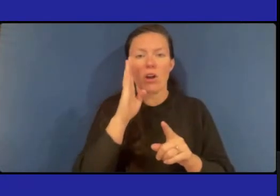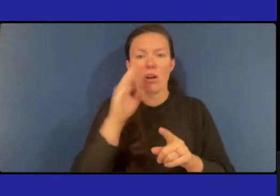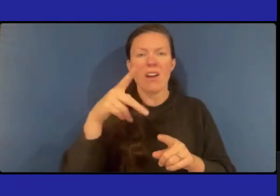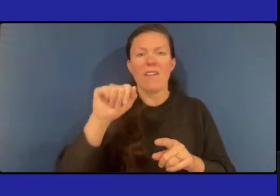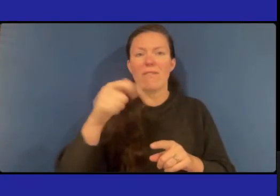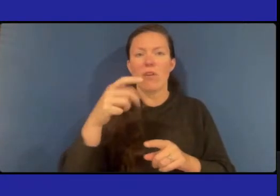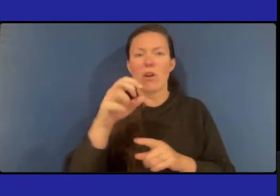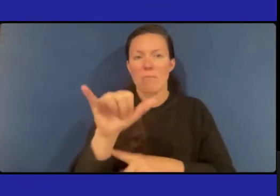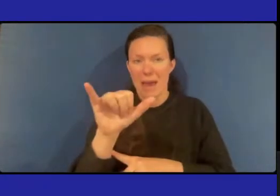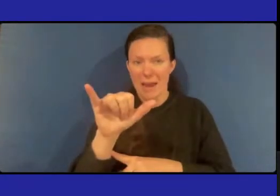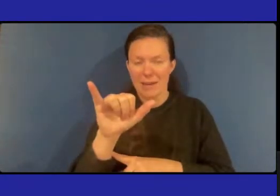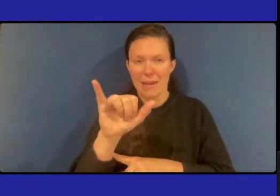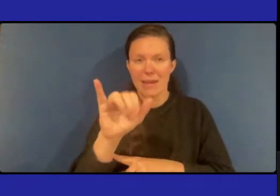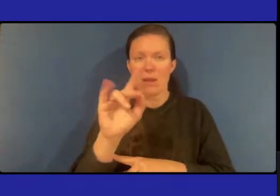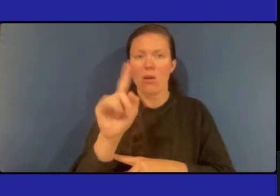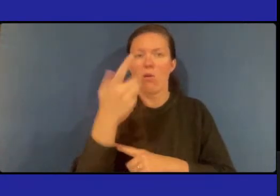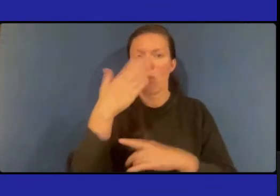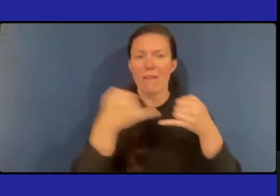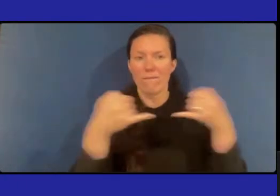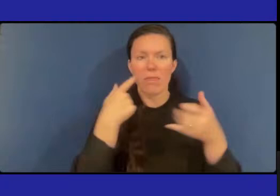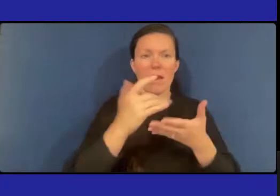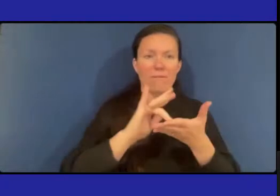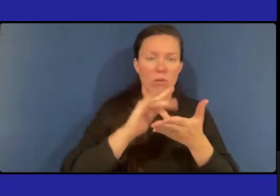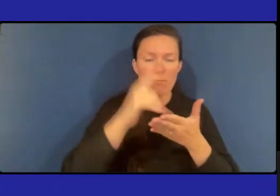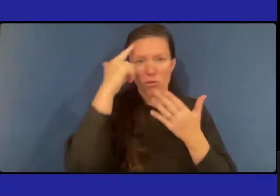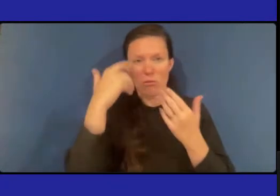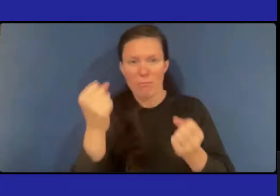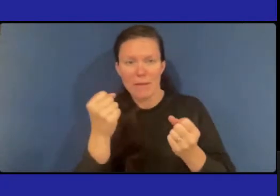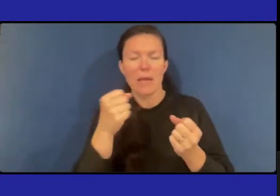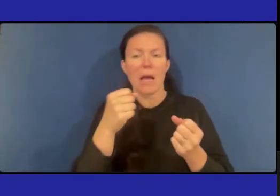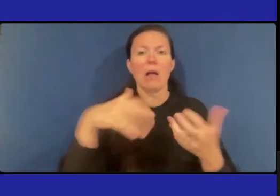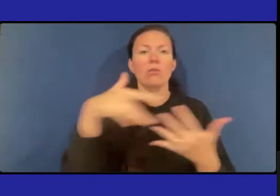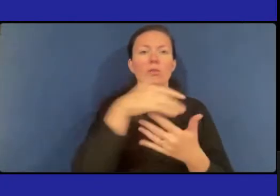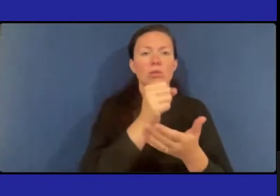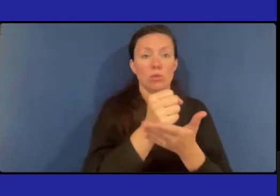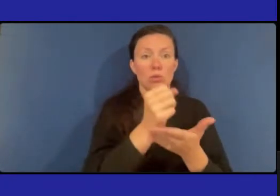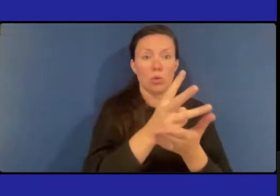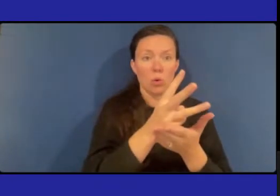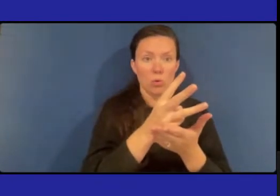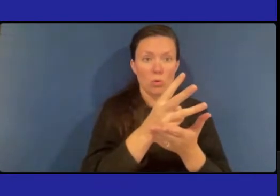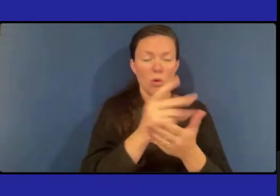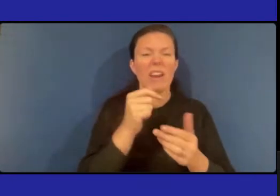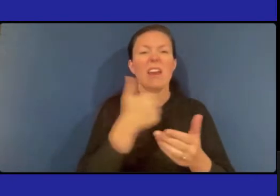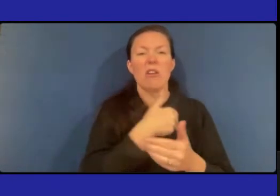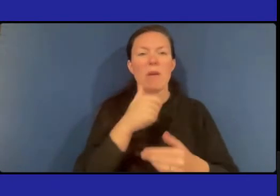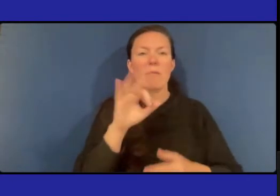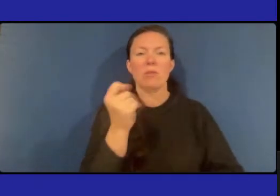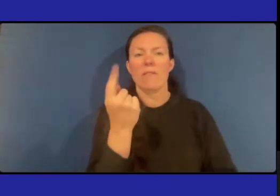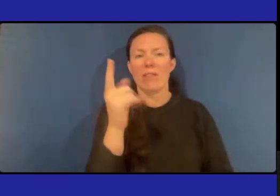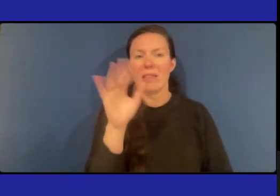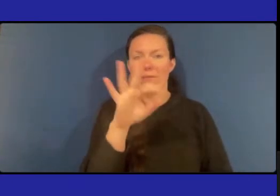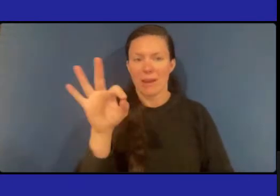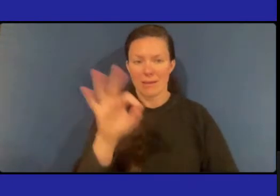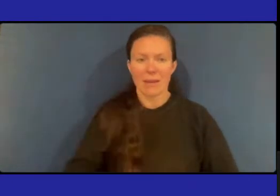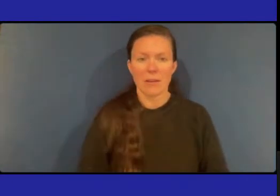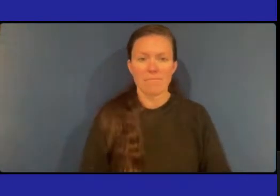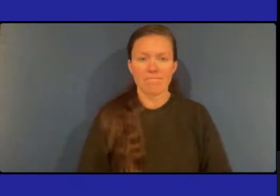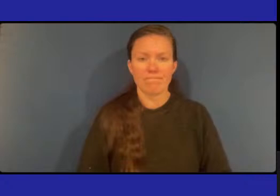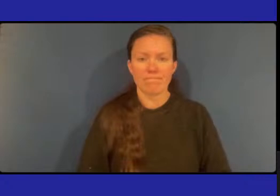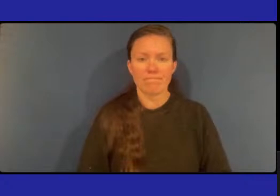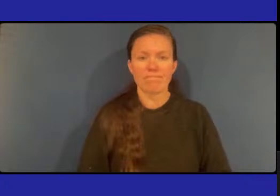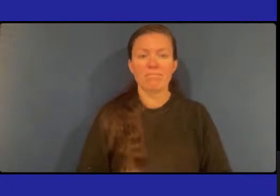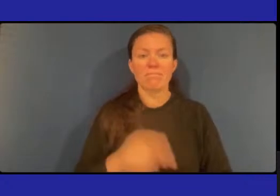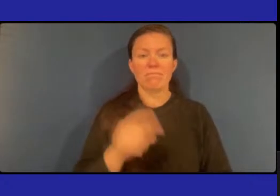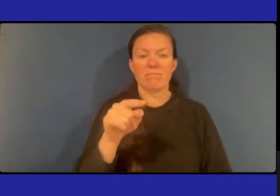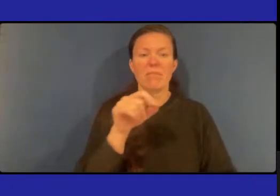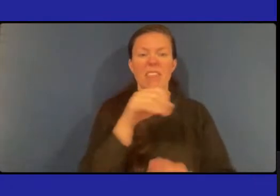care personnel in medicine, mental health, and social work, and are members of 1199 and Doctors Council. PAGNI staff comprise about